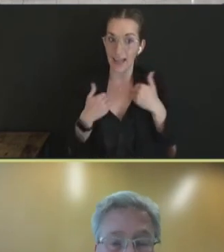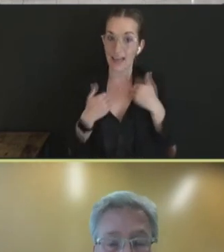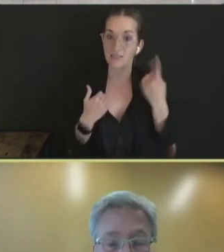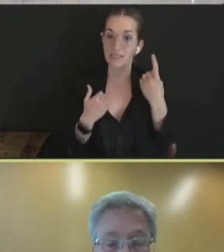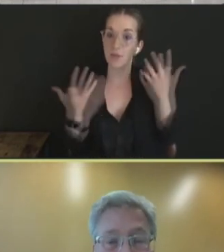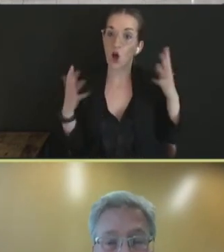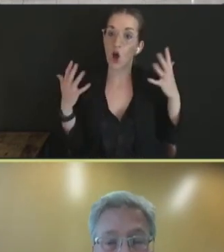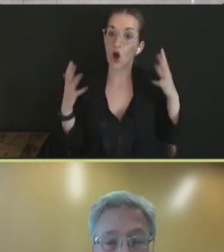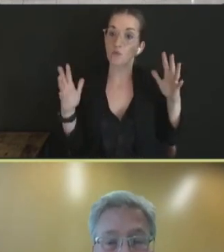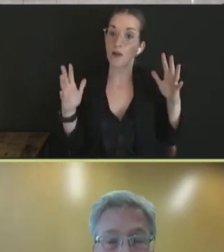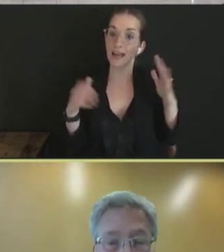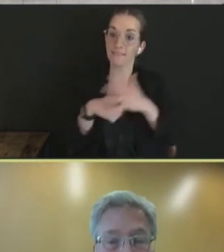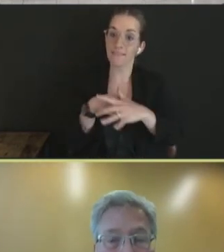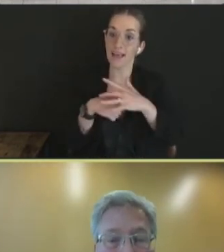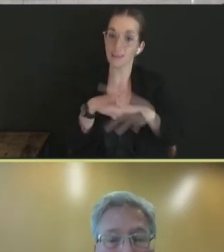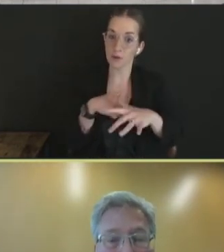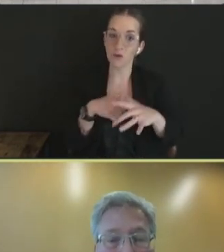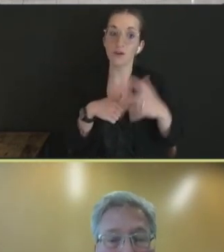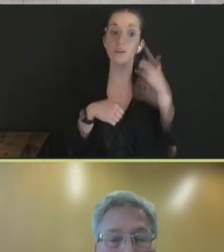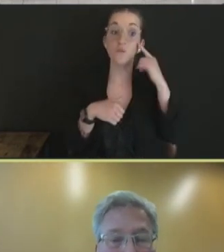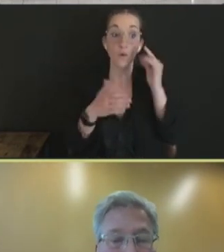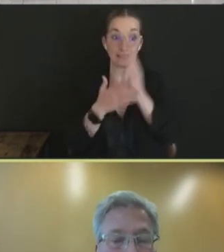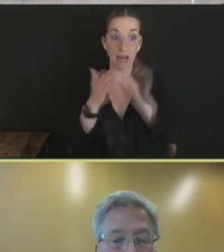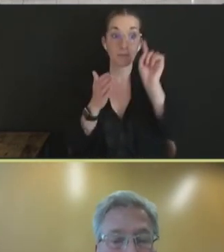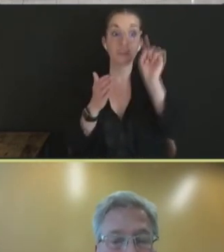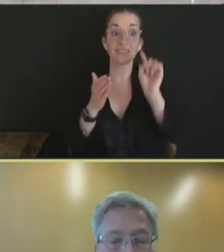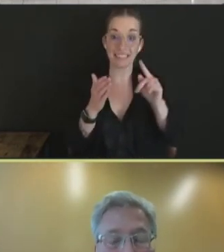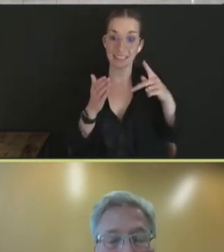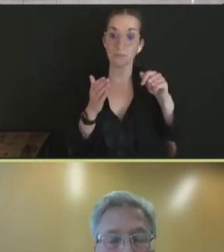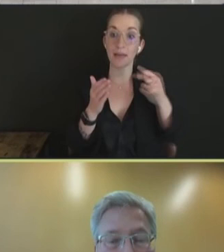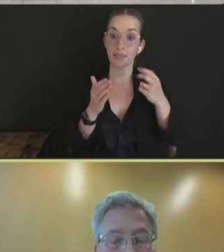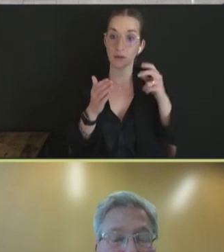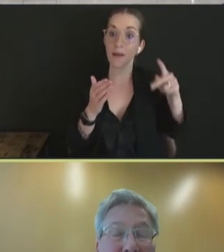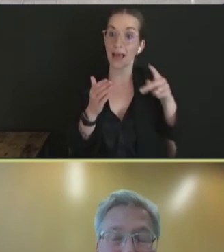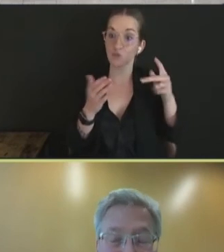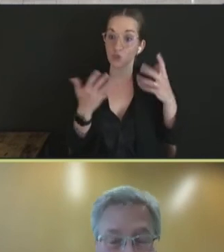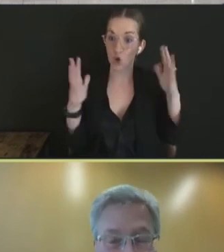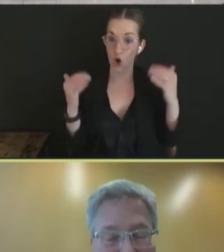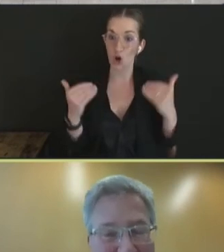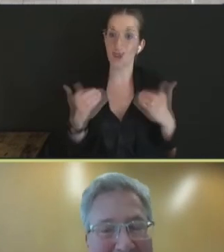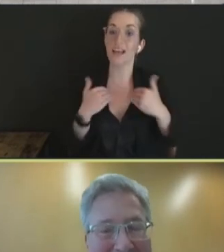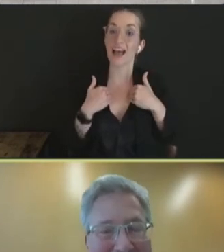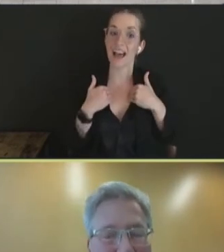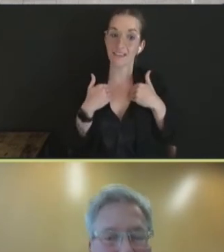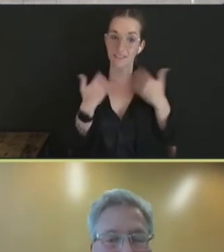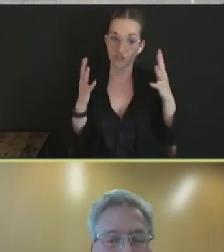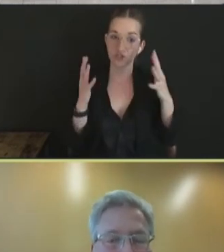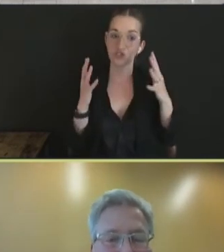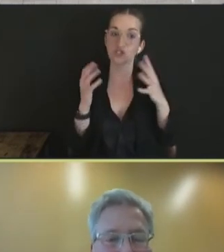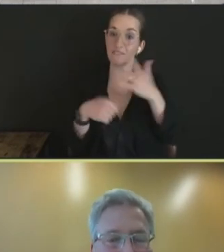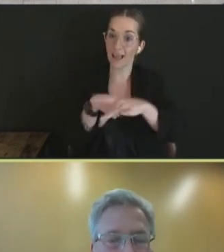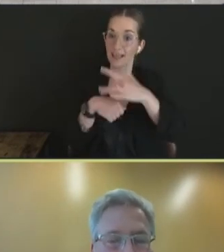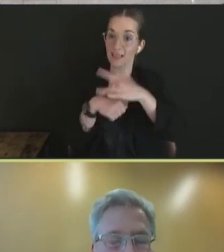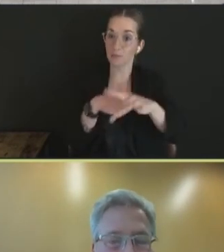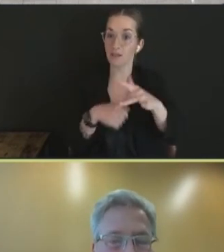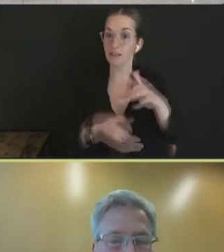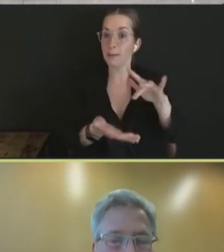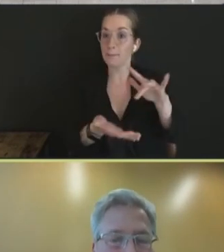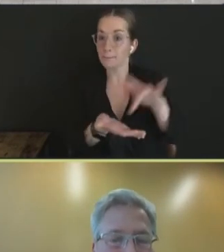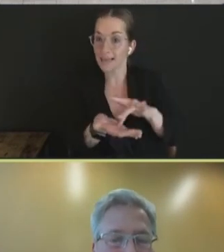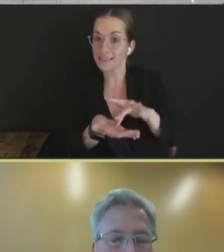of these pathogens, there are already marketed drugs or drugs and vaccines or approved